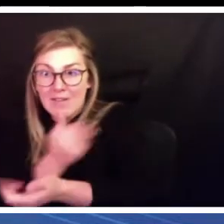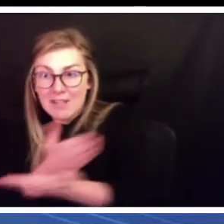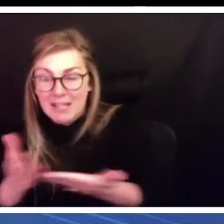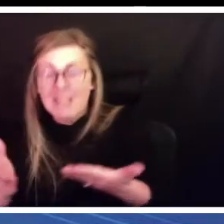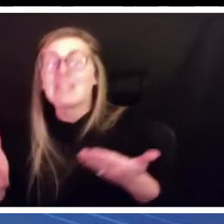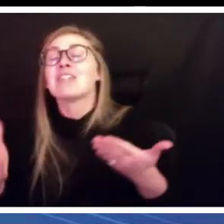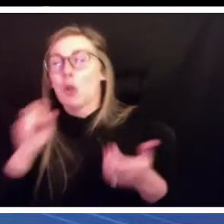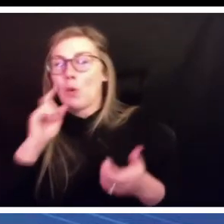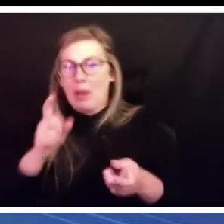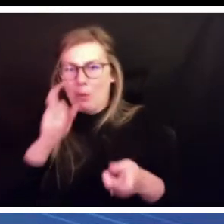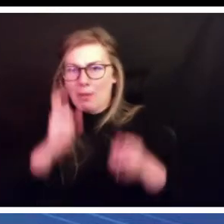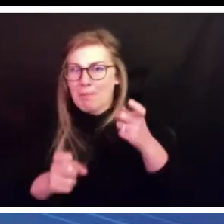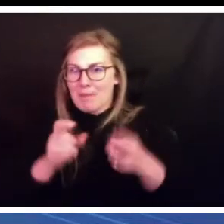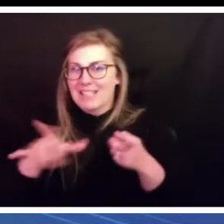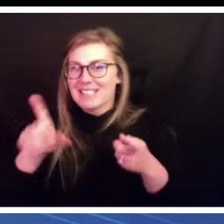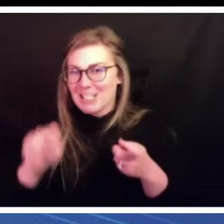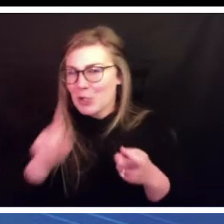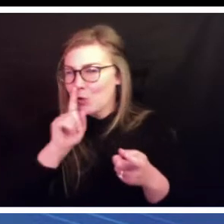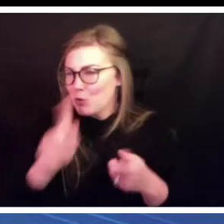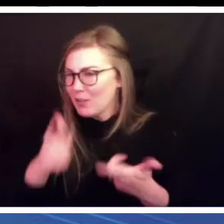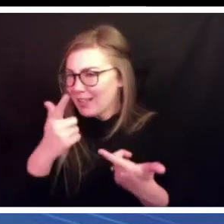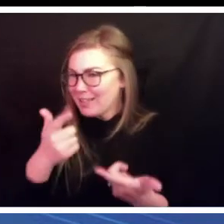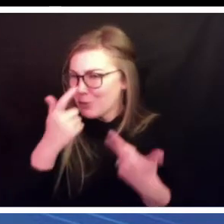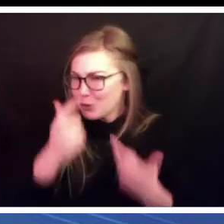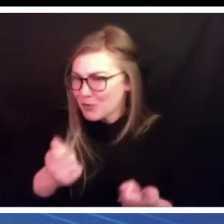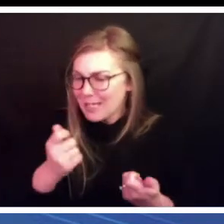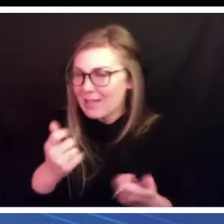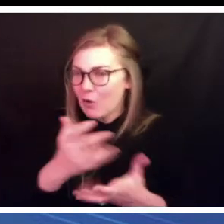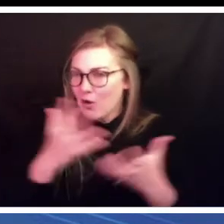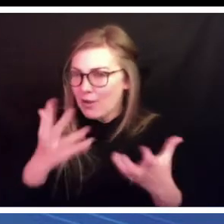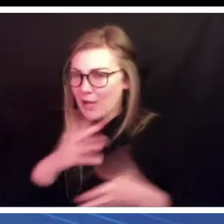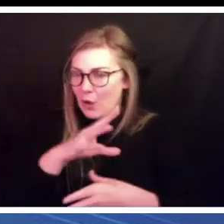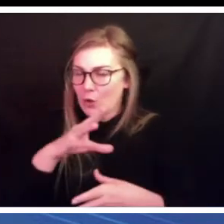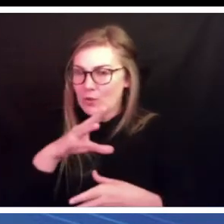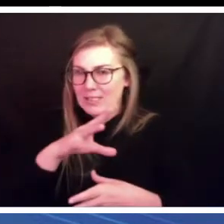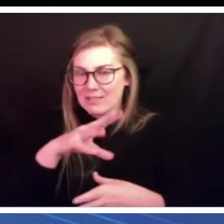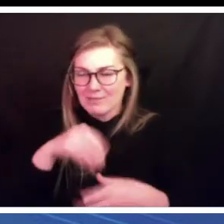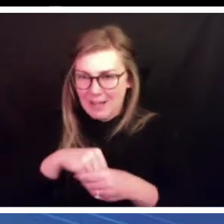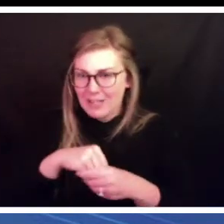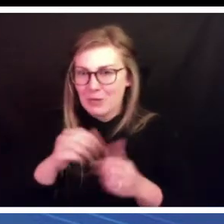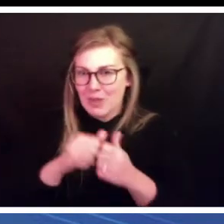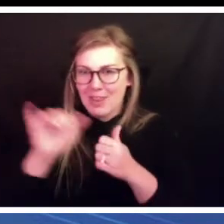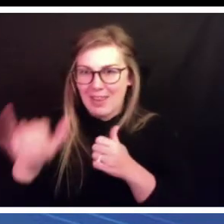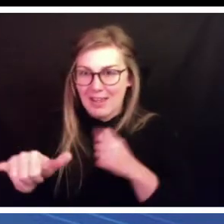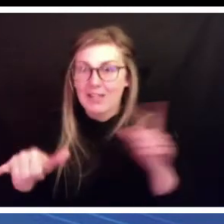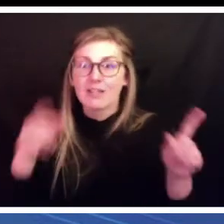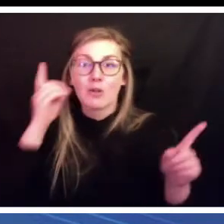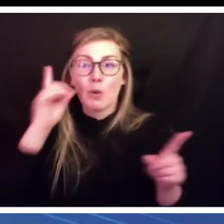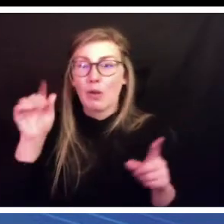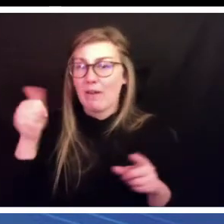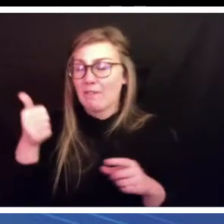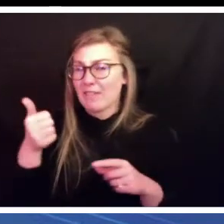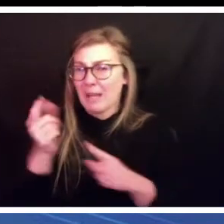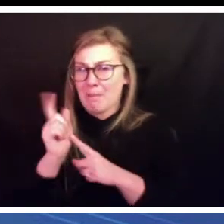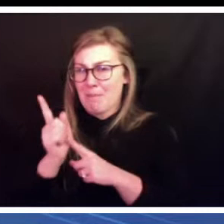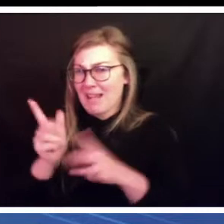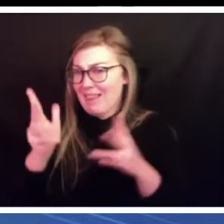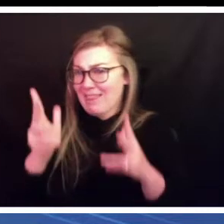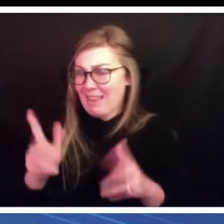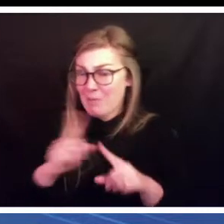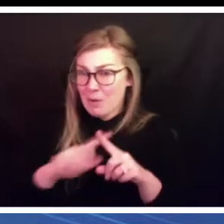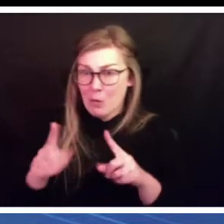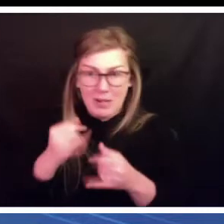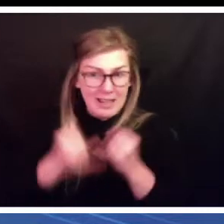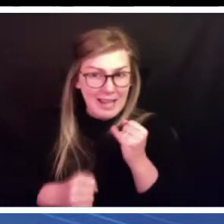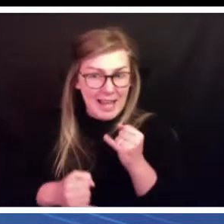any closing thoughts you'd like to share? Oh, my goodness. I think I'd like, first of all, thank you so